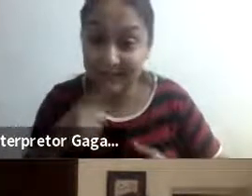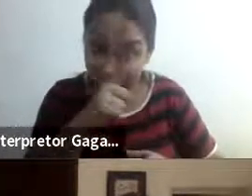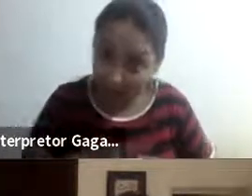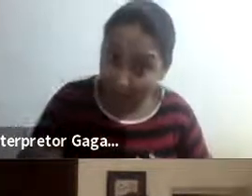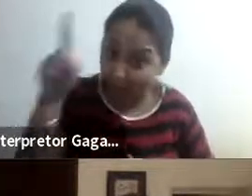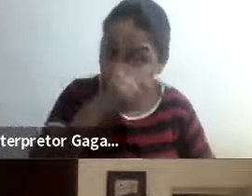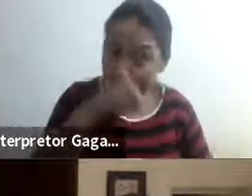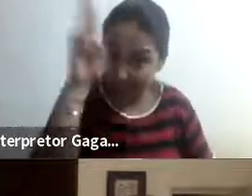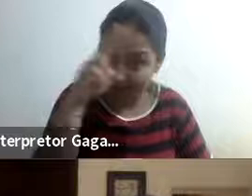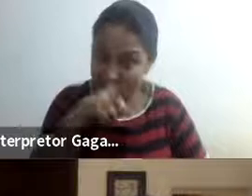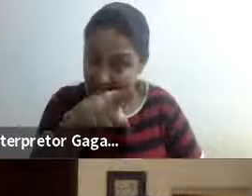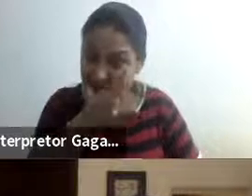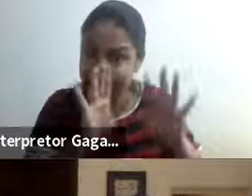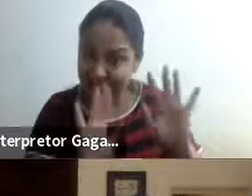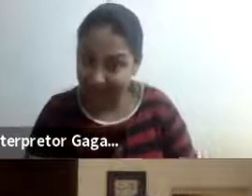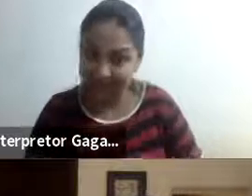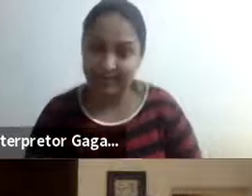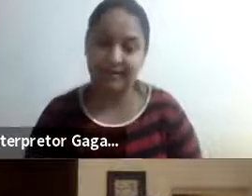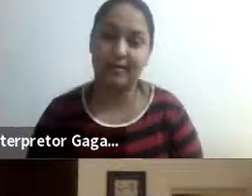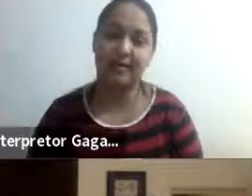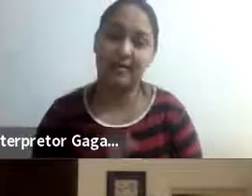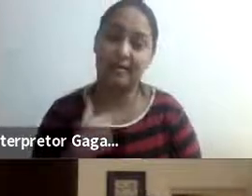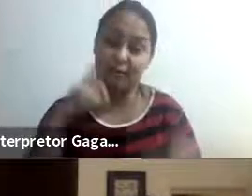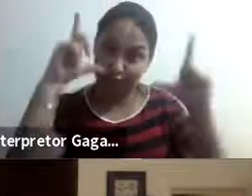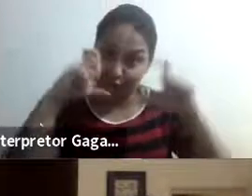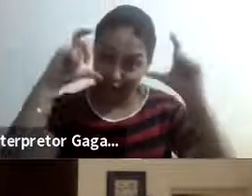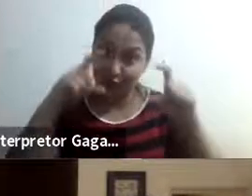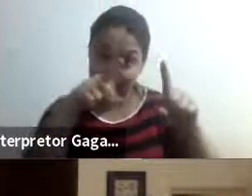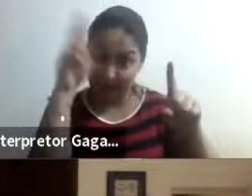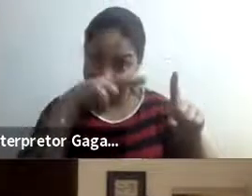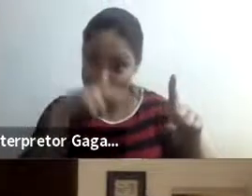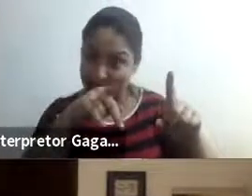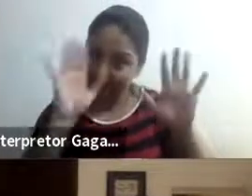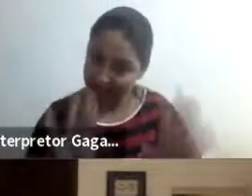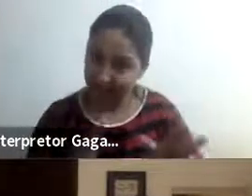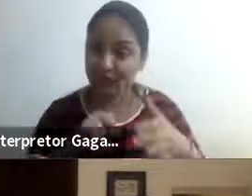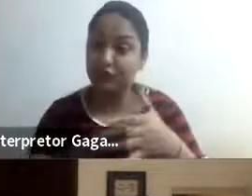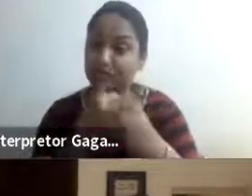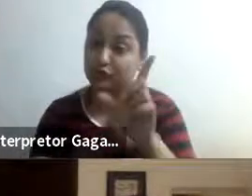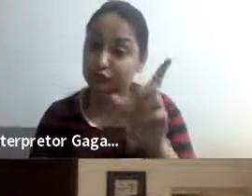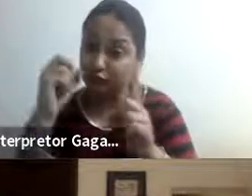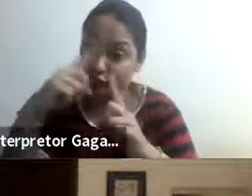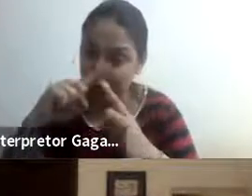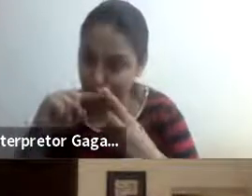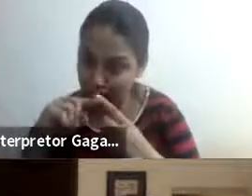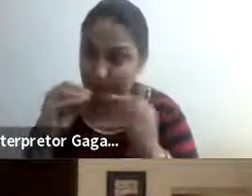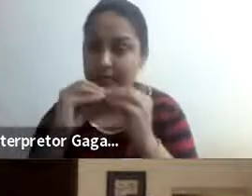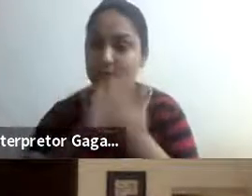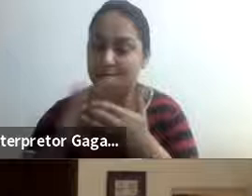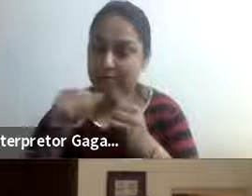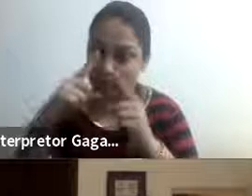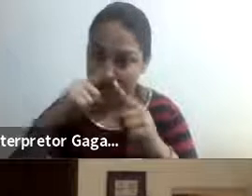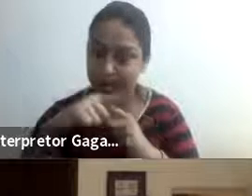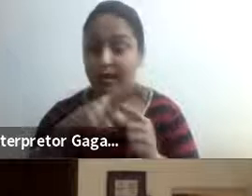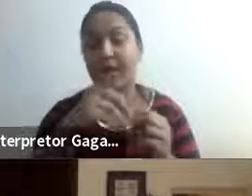early paintings survive. We have photographs of these paintings that Jyoti Bhatt, photographer Jyoti Bhatt, took for